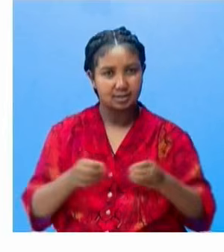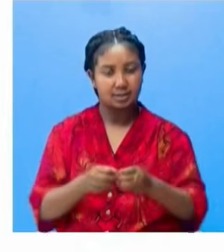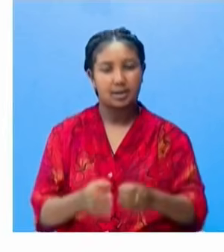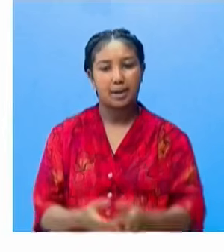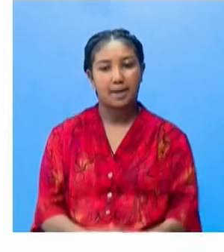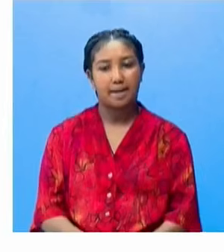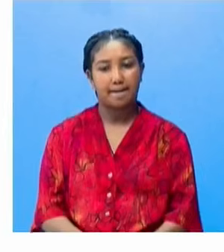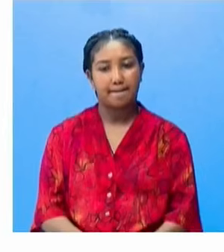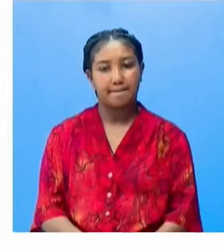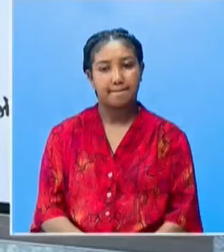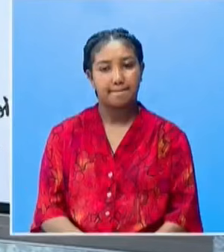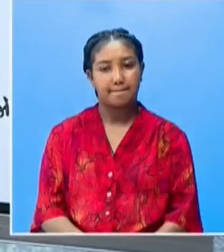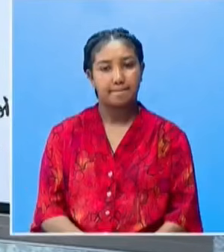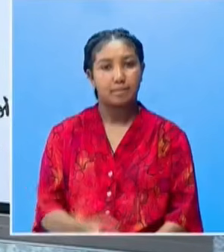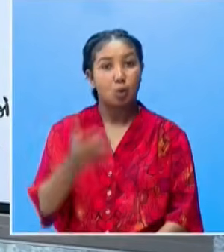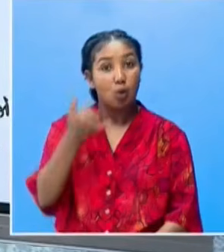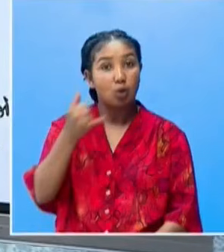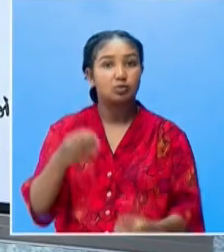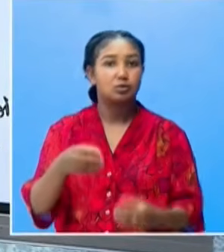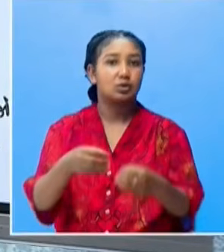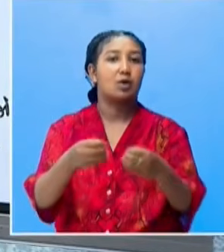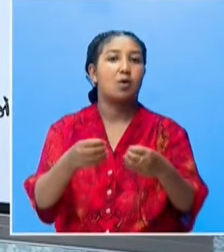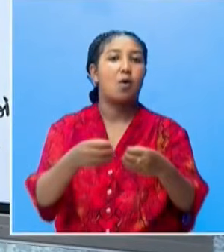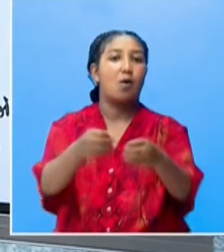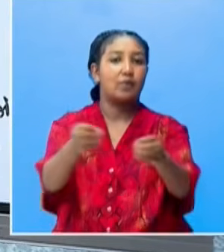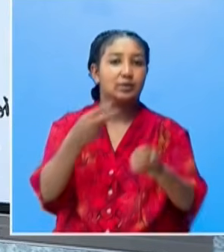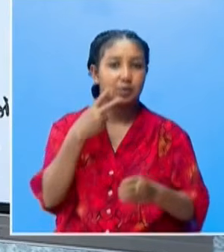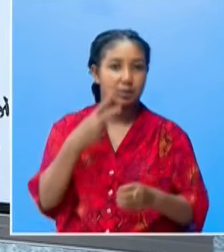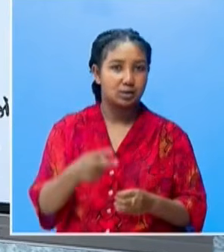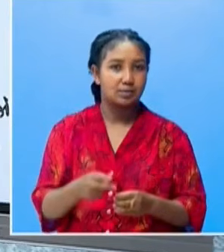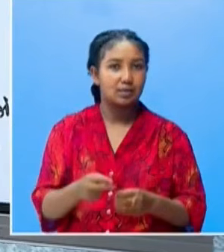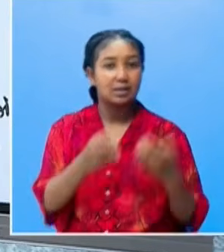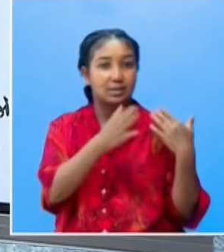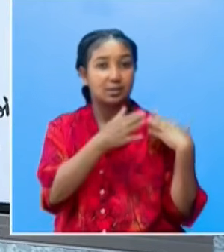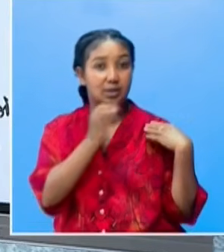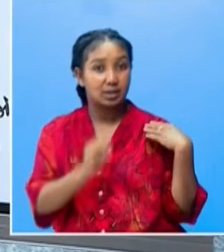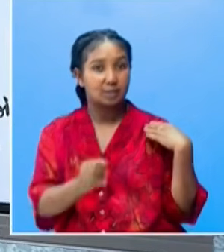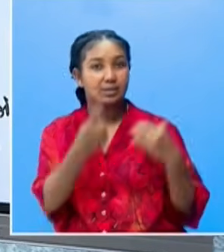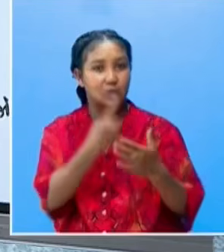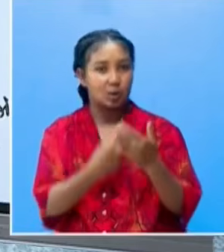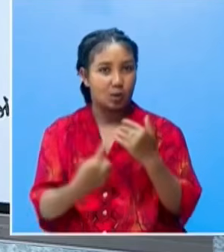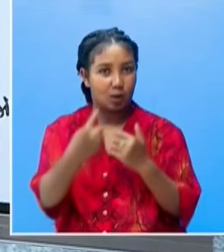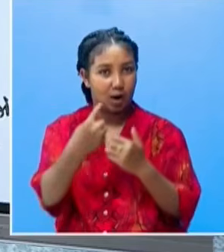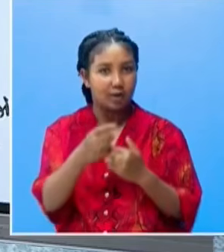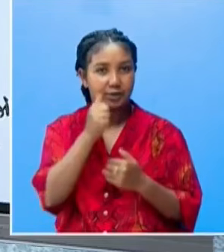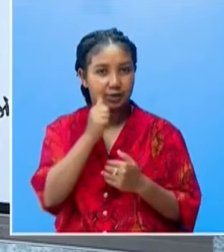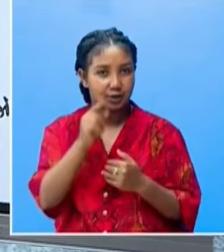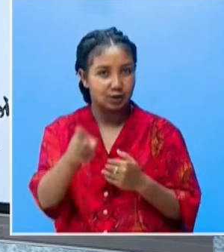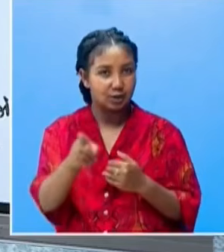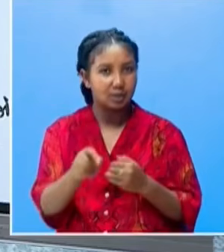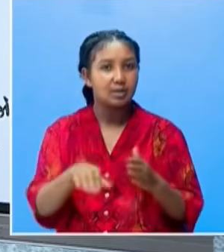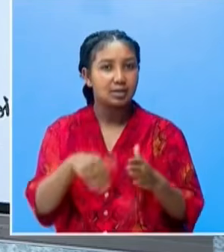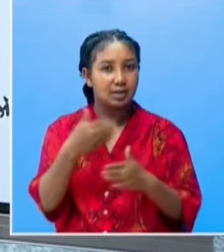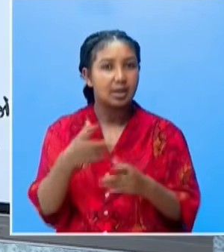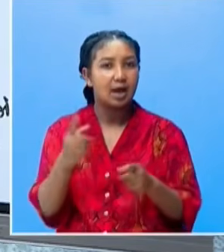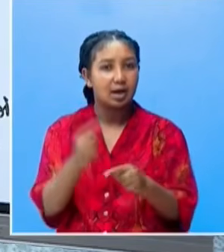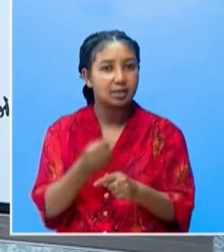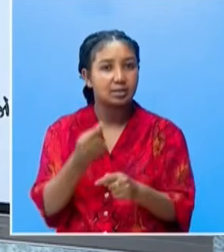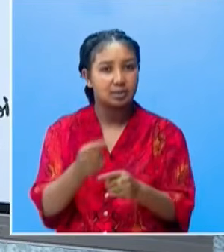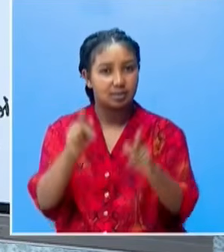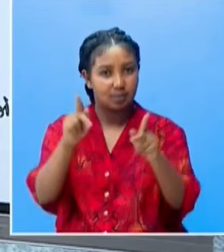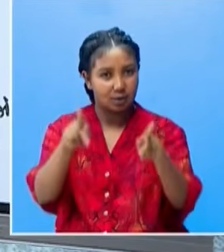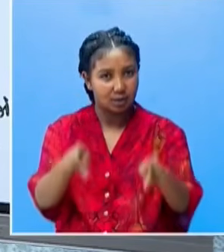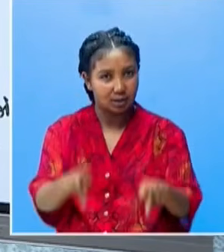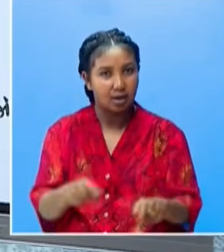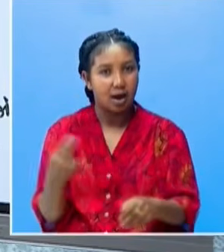Yeah? She is called to the office. Look, our subject is singular, she, and the action is present,